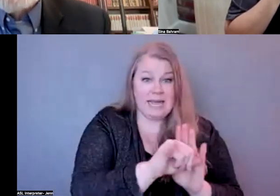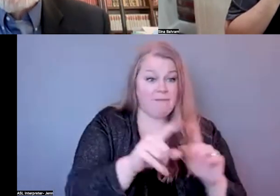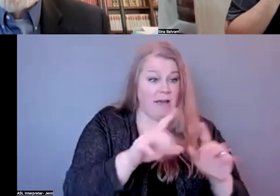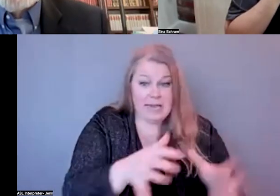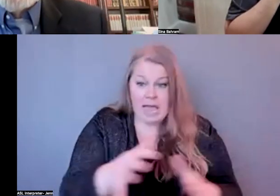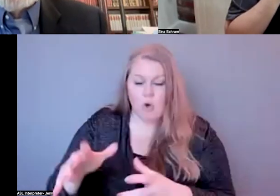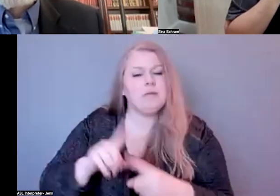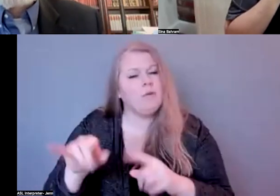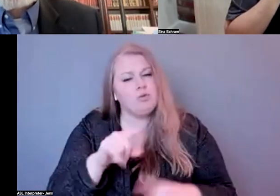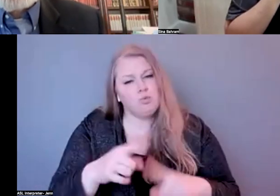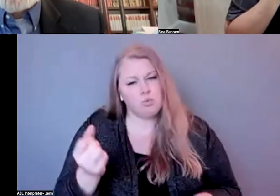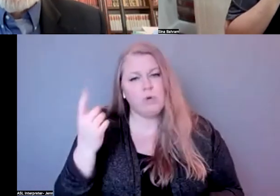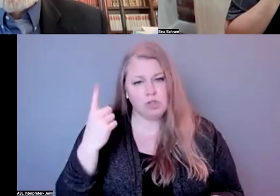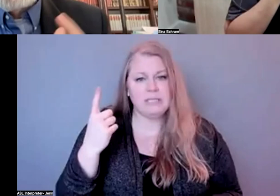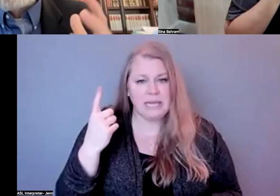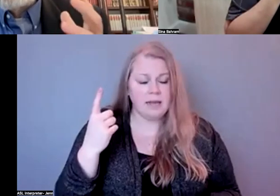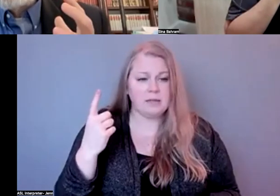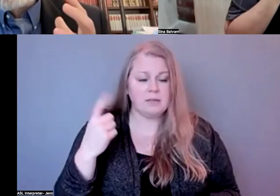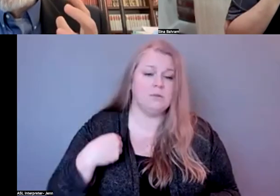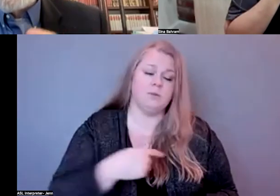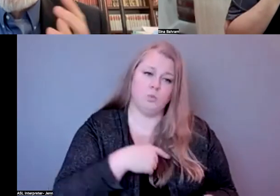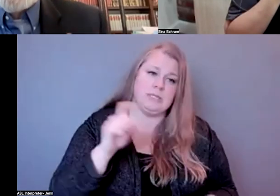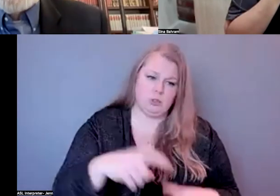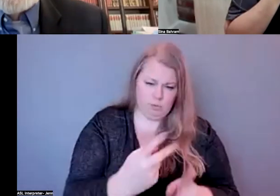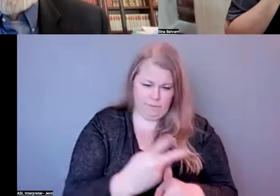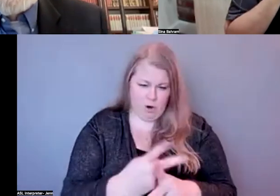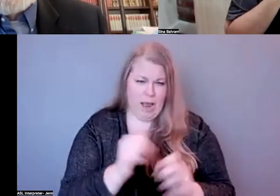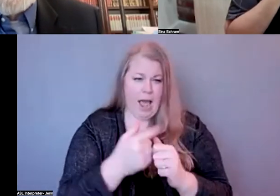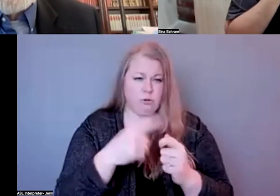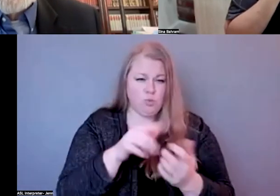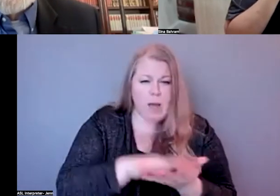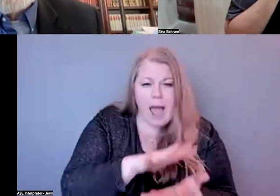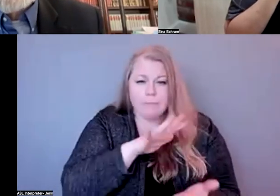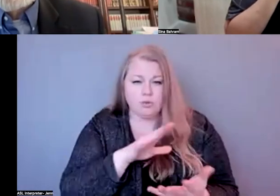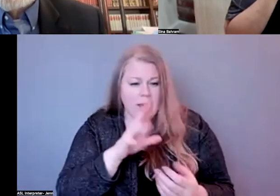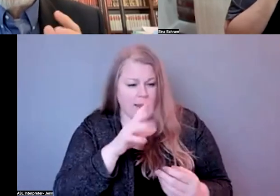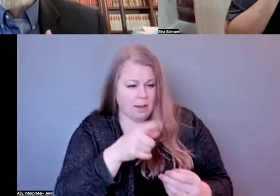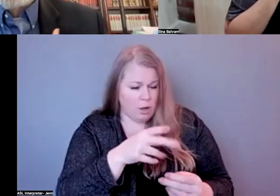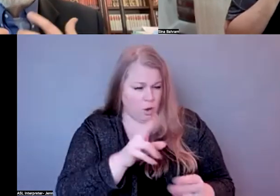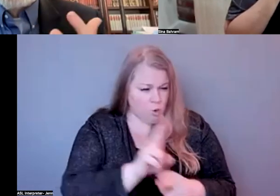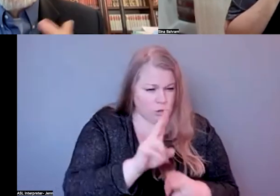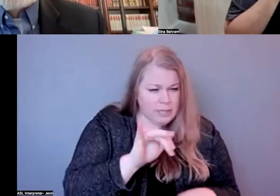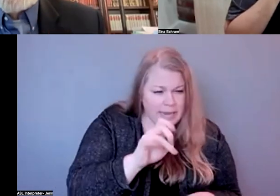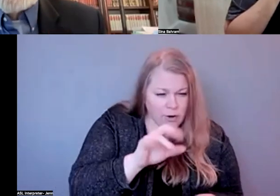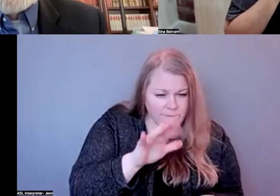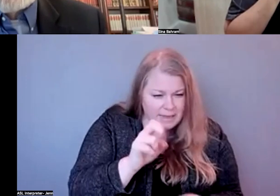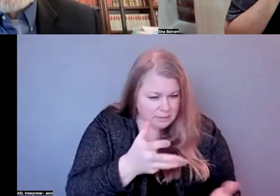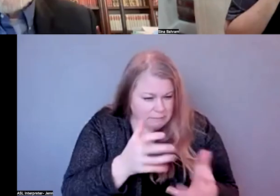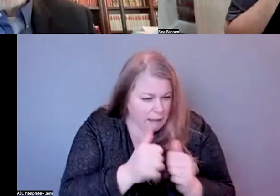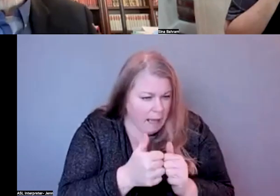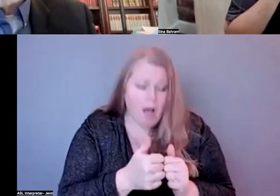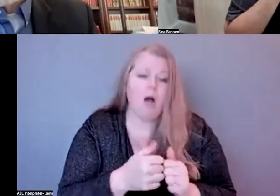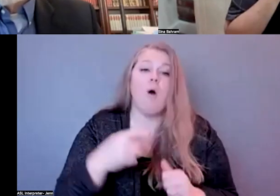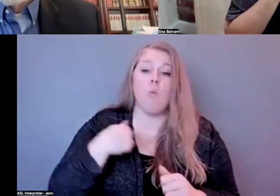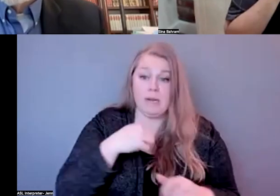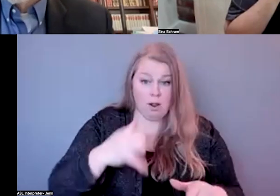understand. We need to figure out how to abstract user interfaces. We've done a lot of the work. There was even a